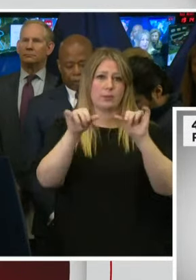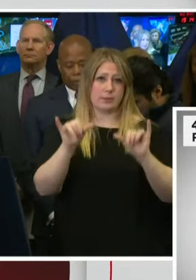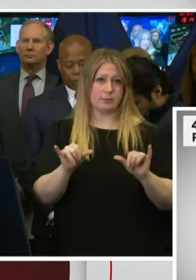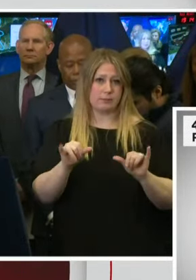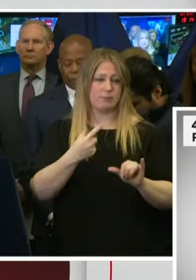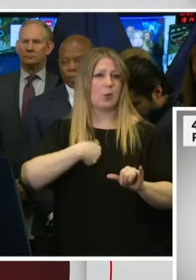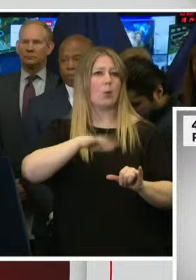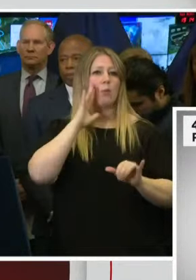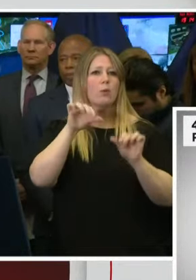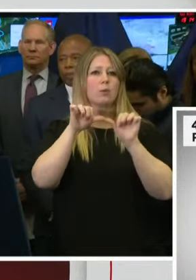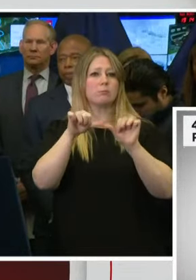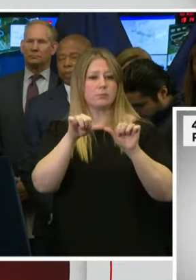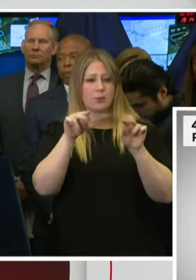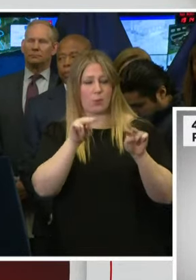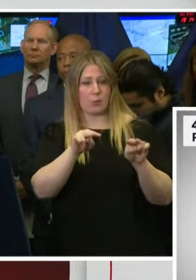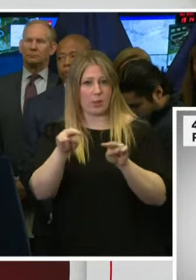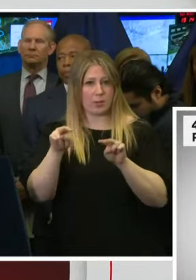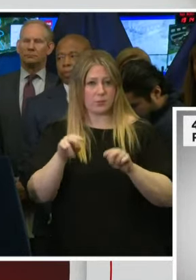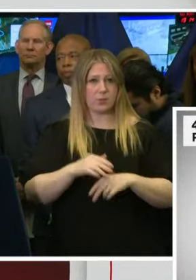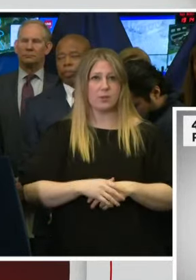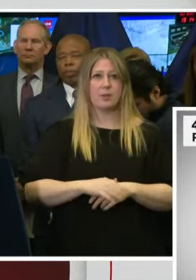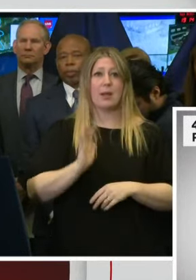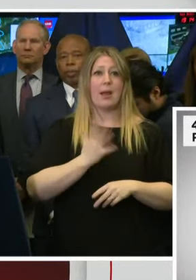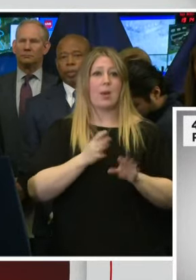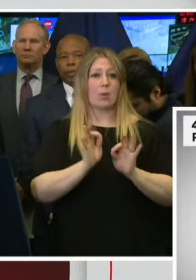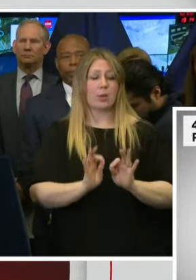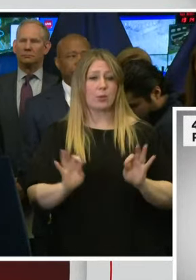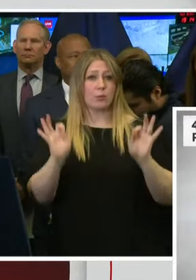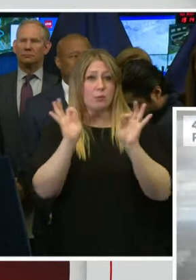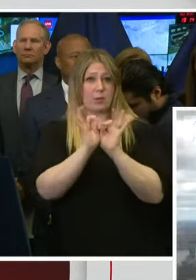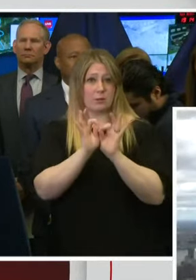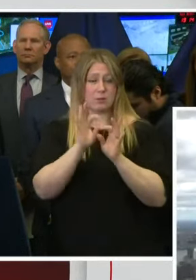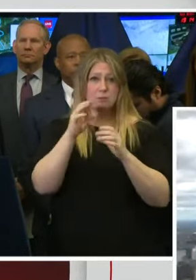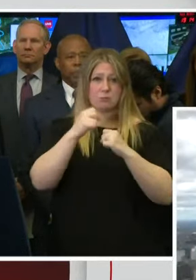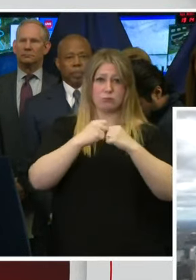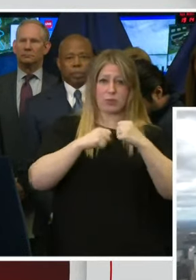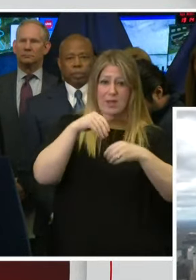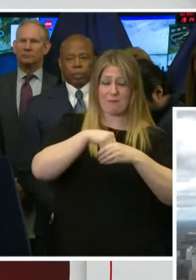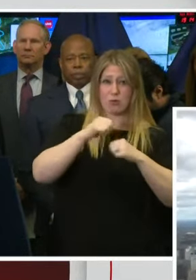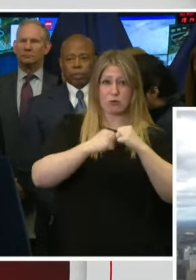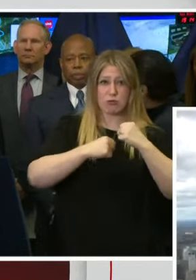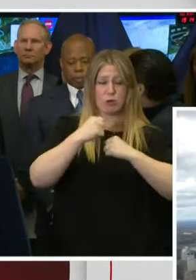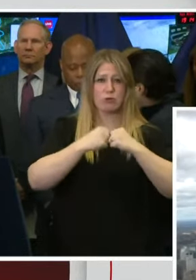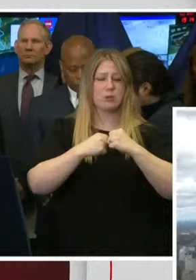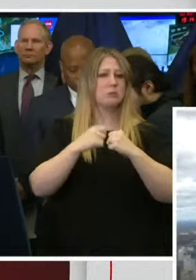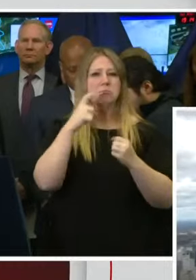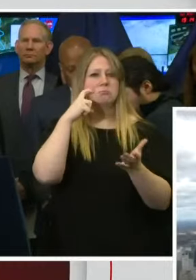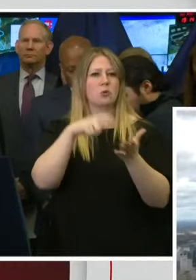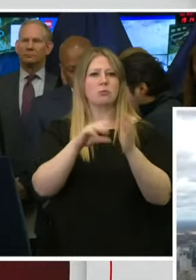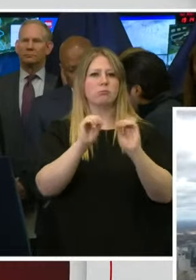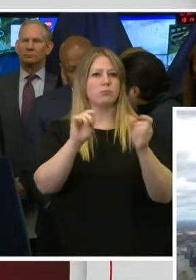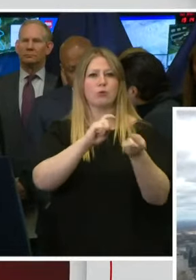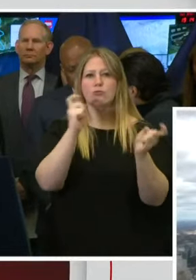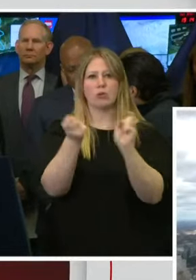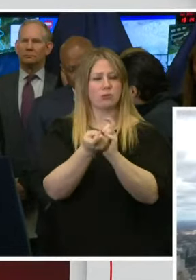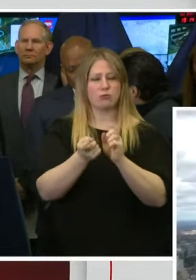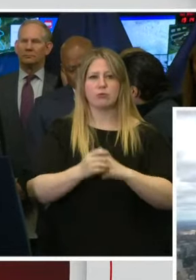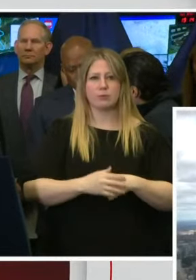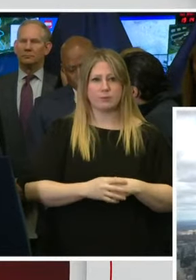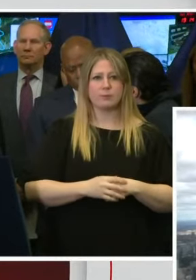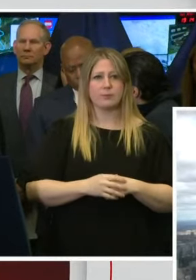them. Our critical energy infrastructure is continuously monitored. During the course of the event, we saw no change in status for our energy